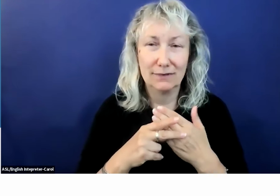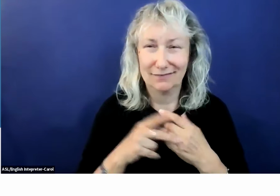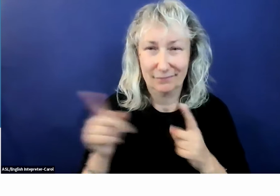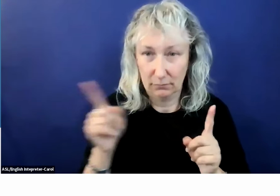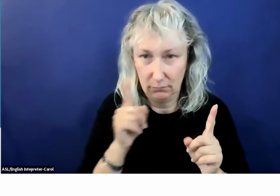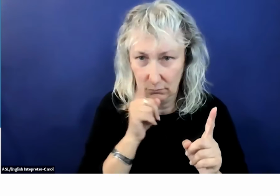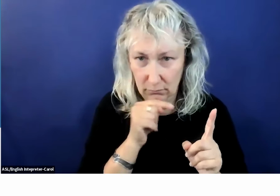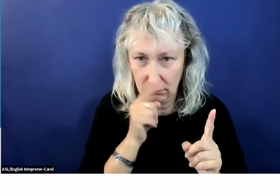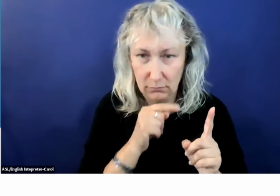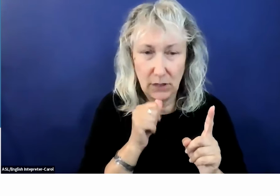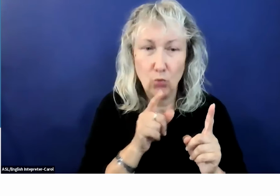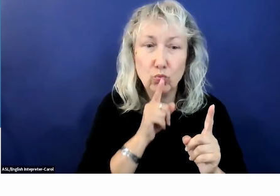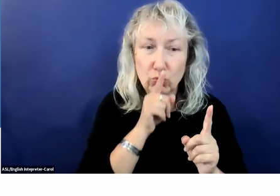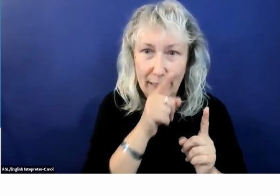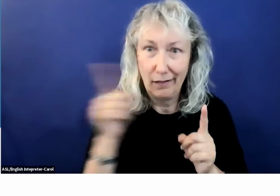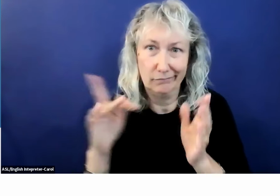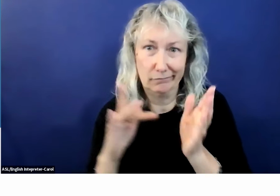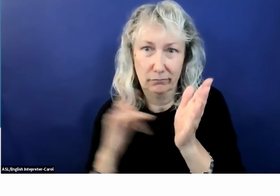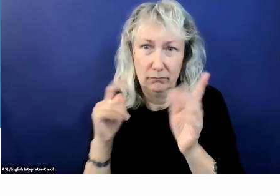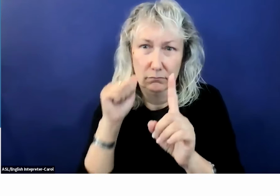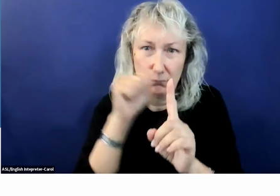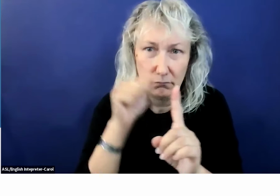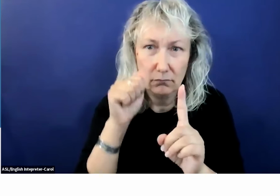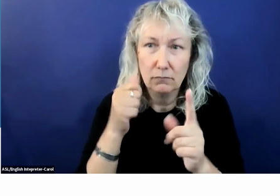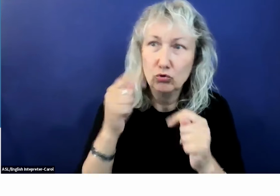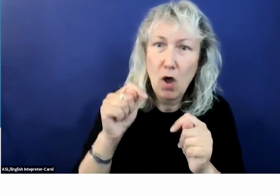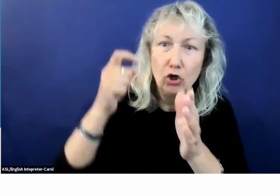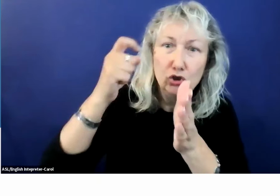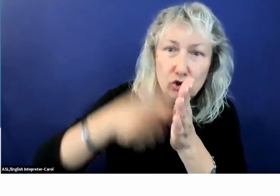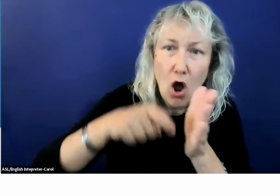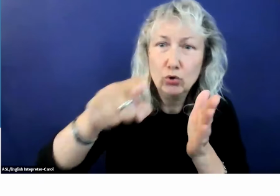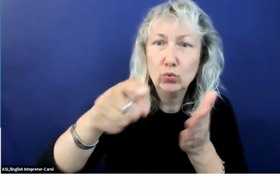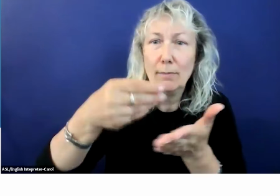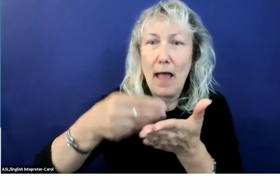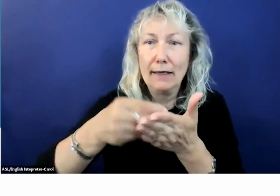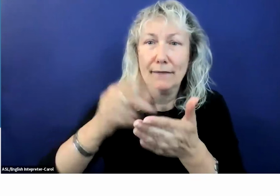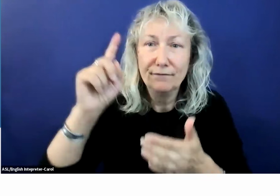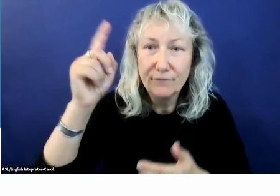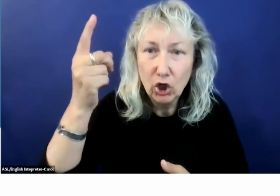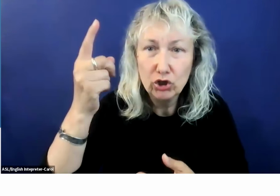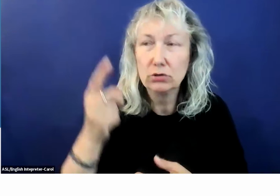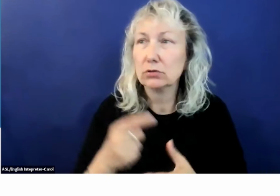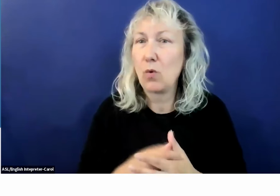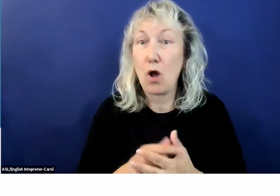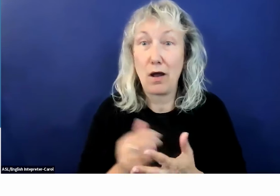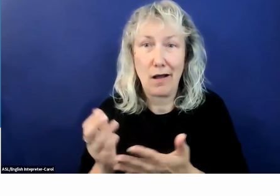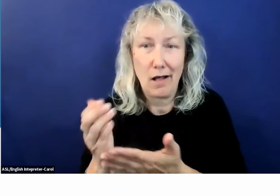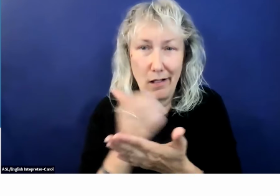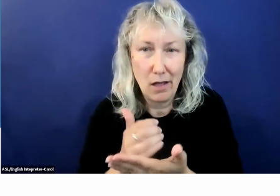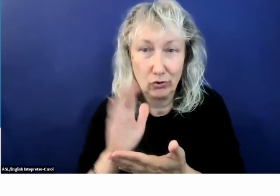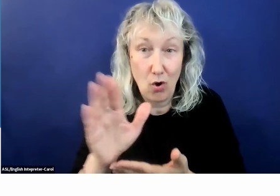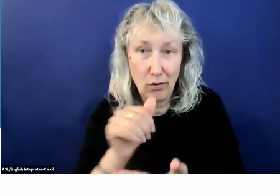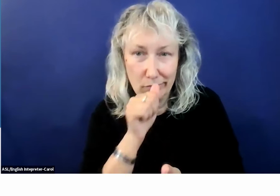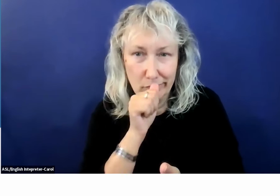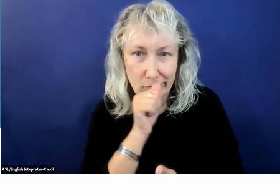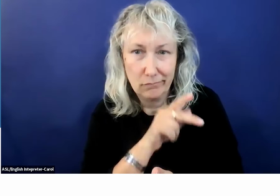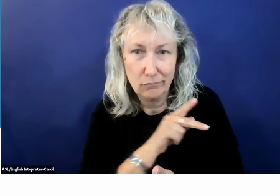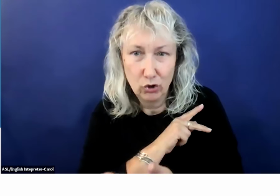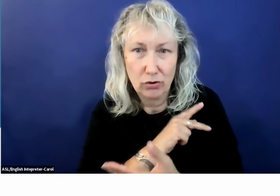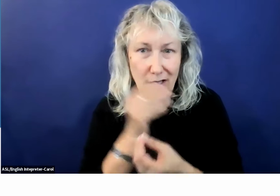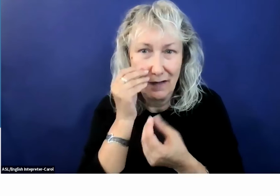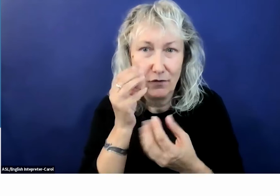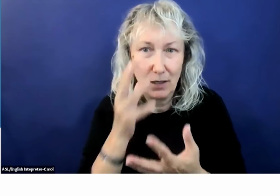fraudulently. Scammers might try to charge a fee or collect personal information as you apply for